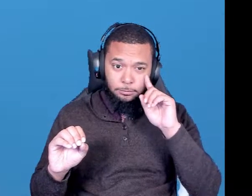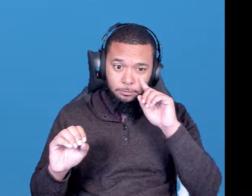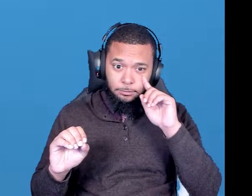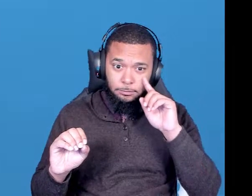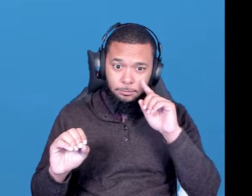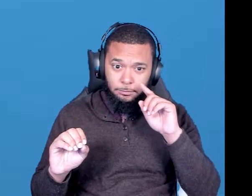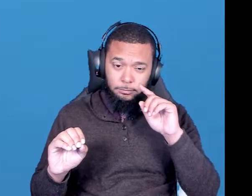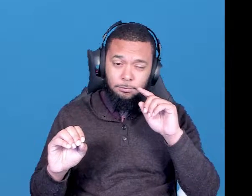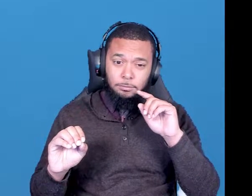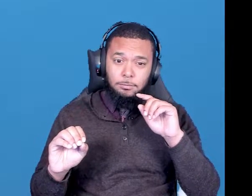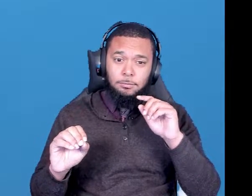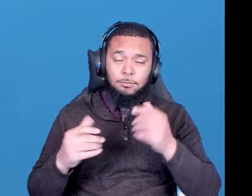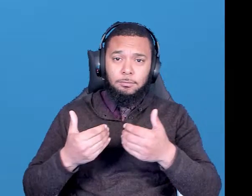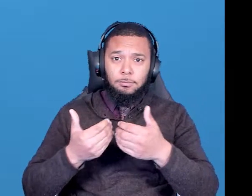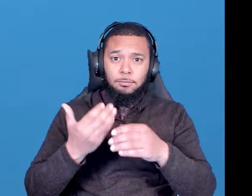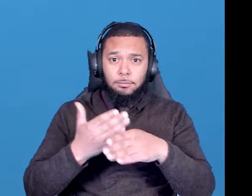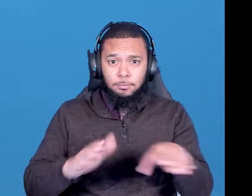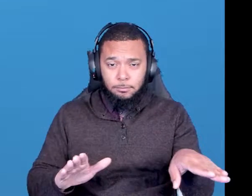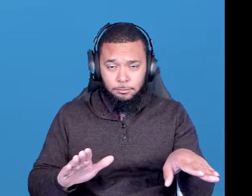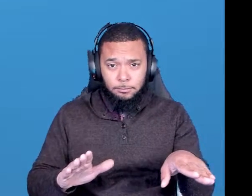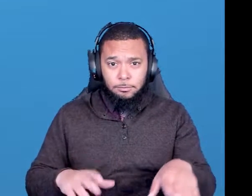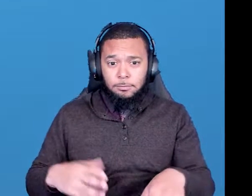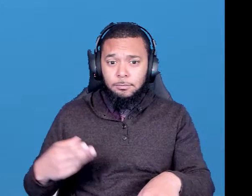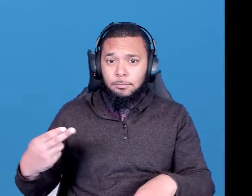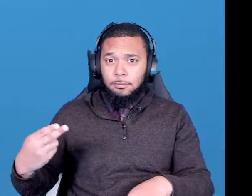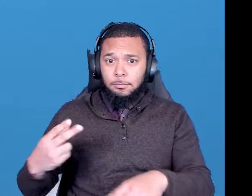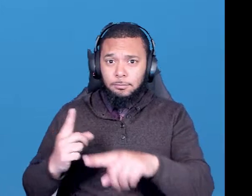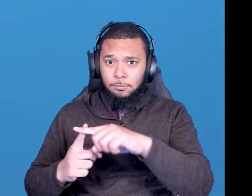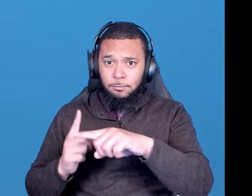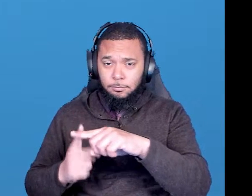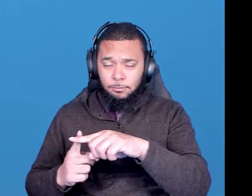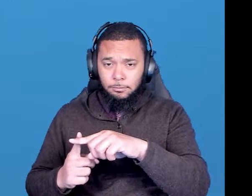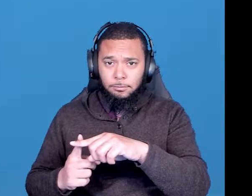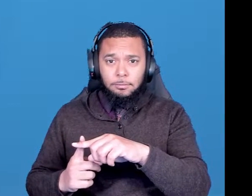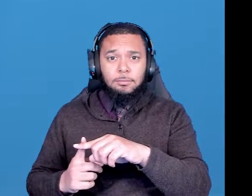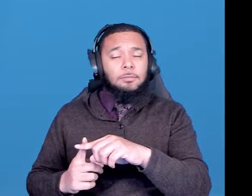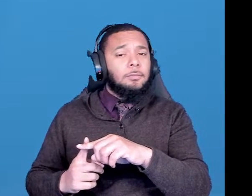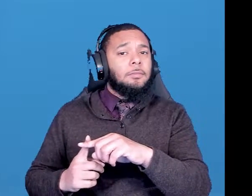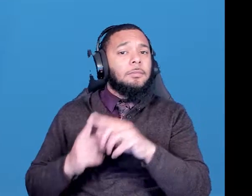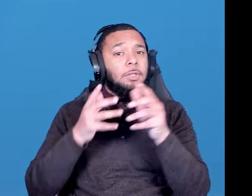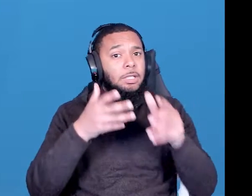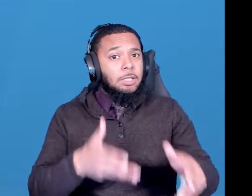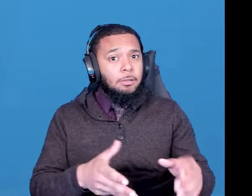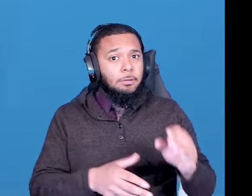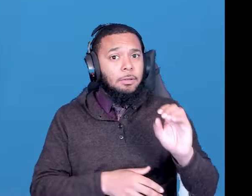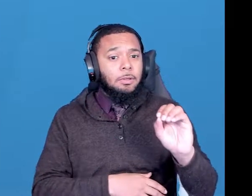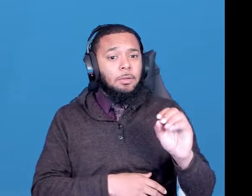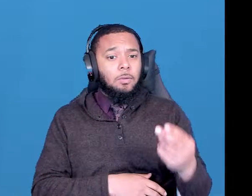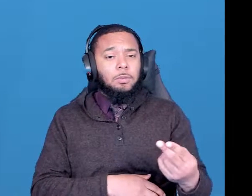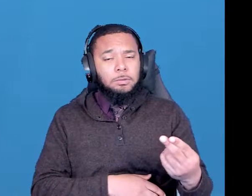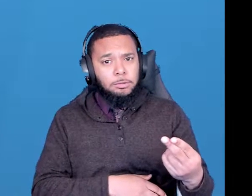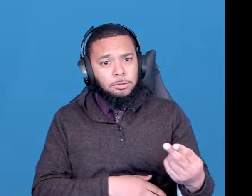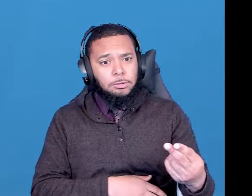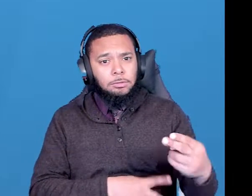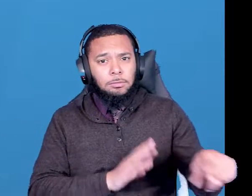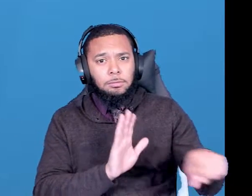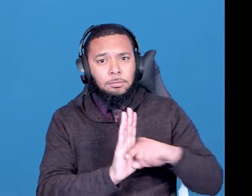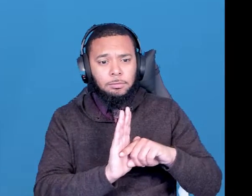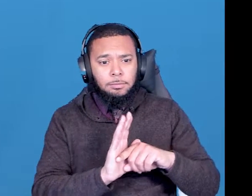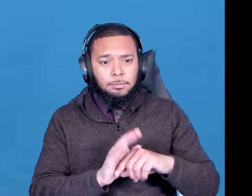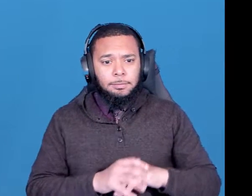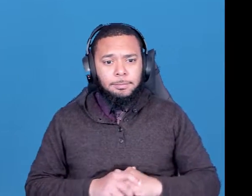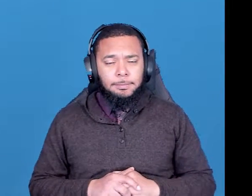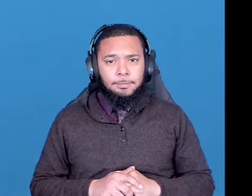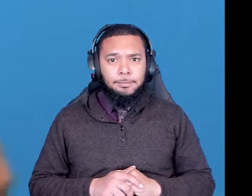going to split that into one hydrogen ion, and then that leaves us with one oxygen and